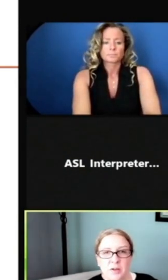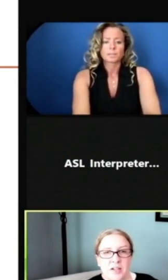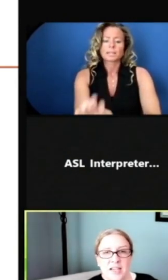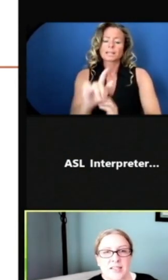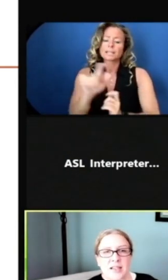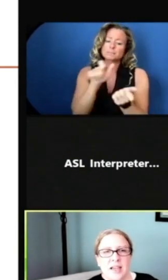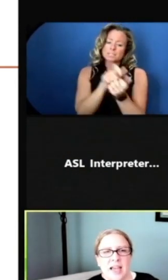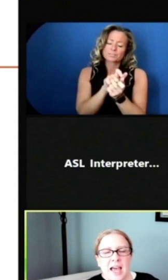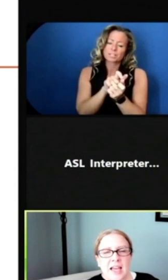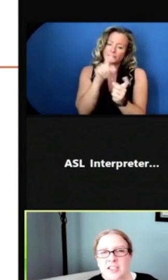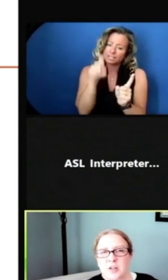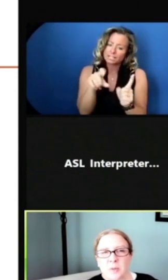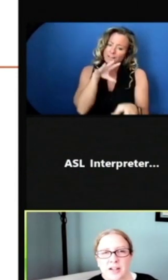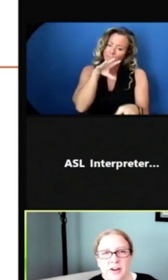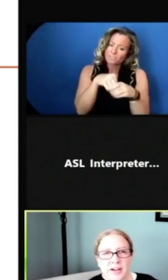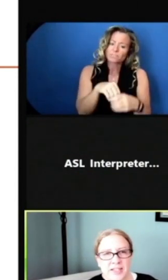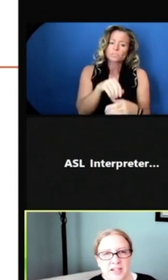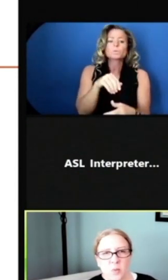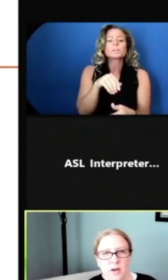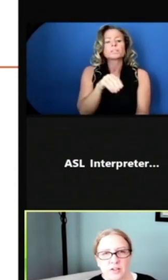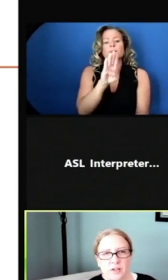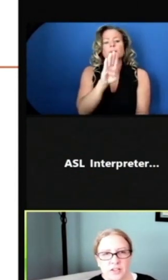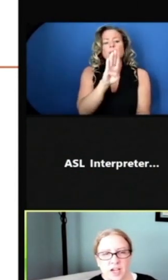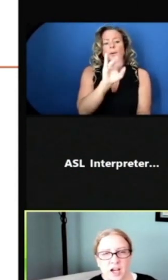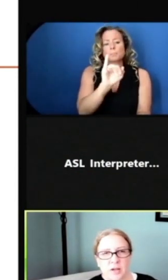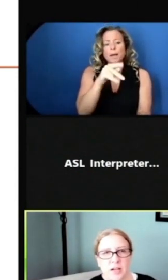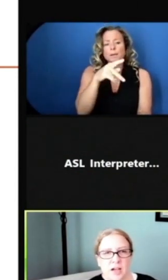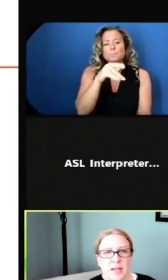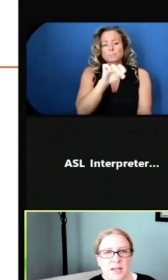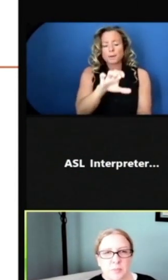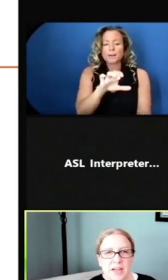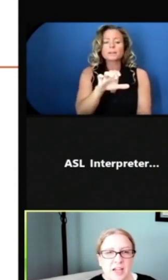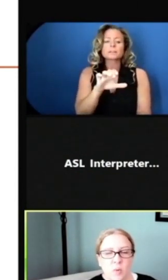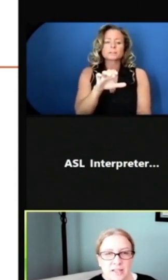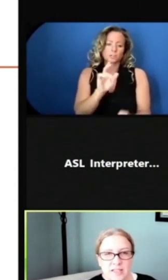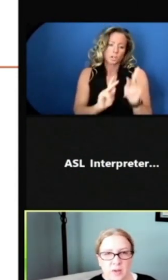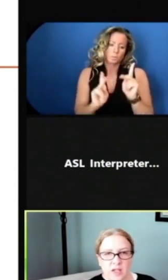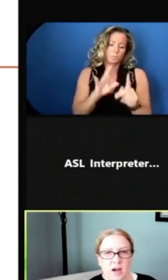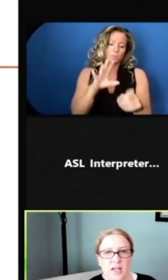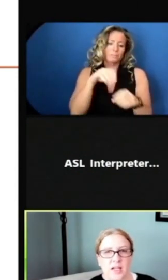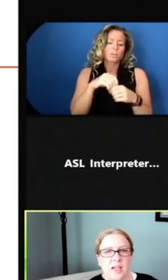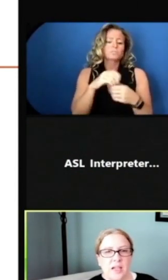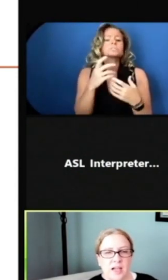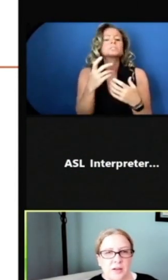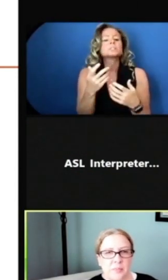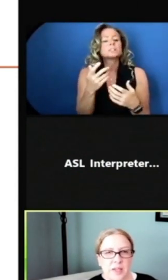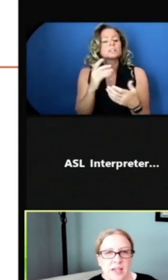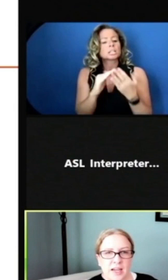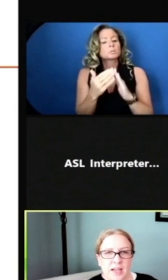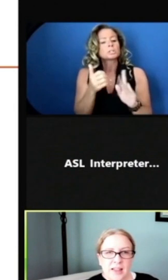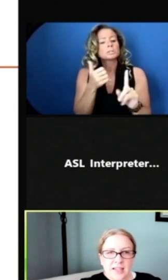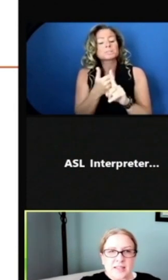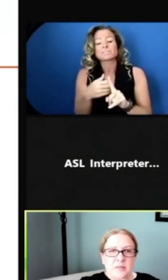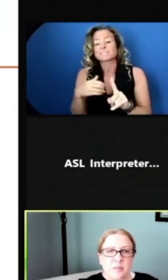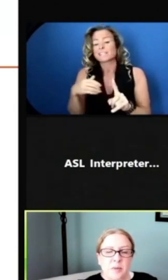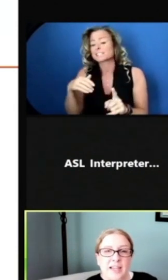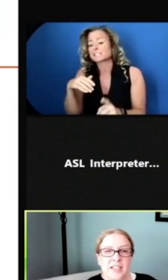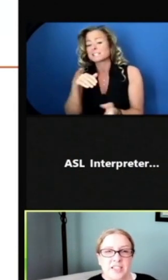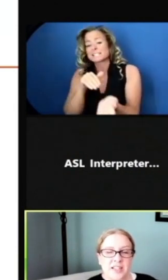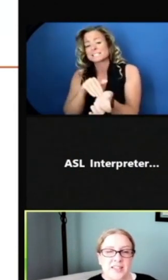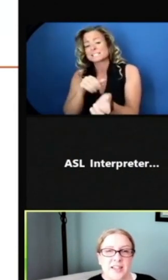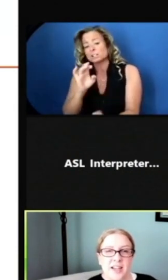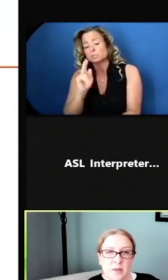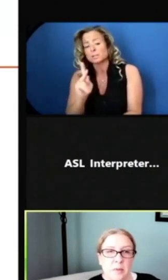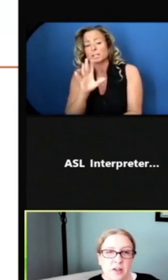BIPOC communities. And Dr. Block already did a wonderful job explaining what's going on in these